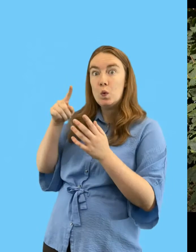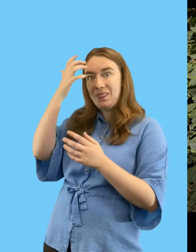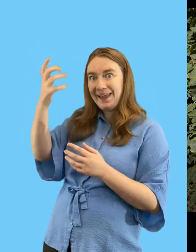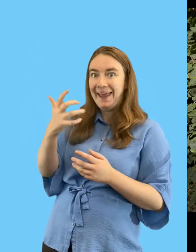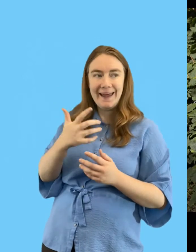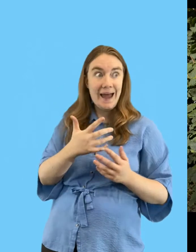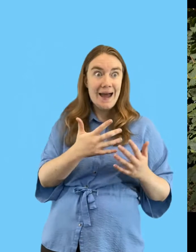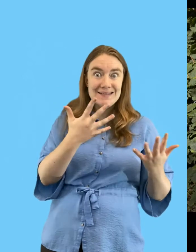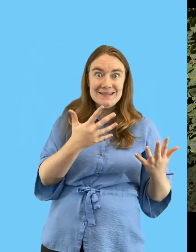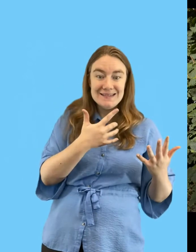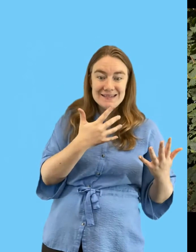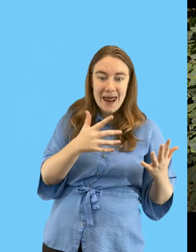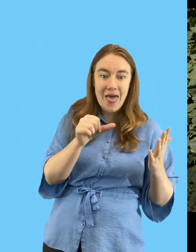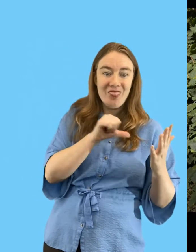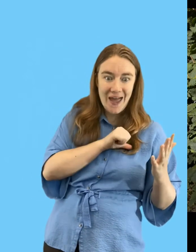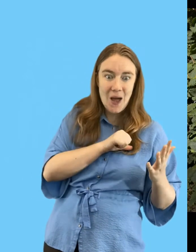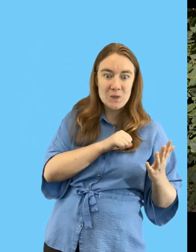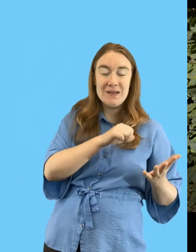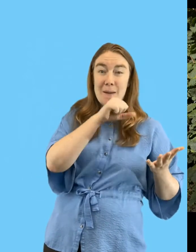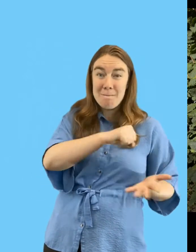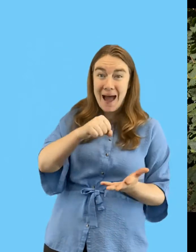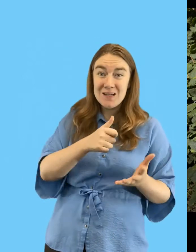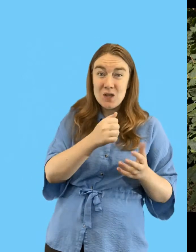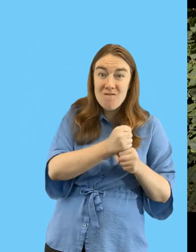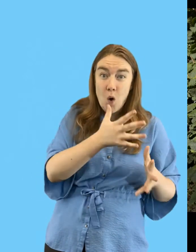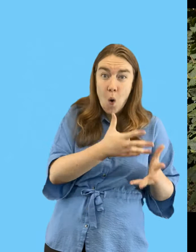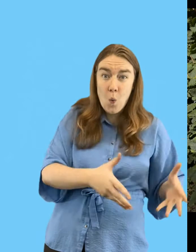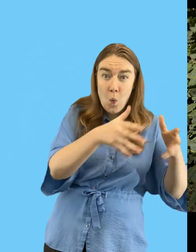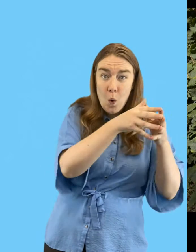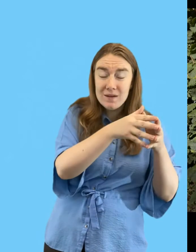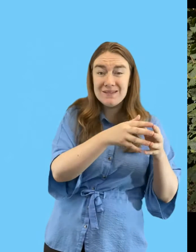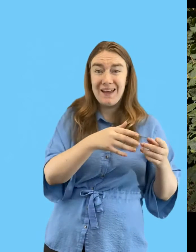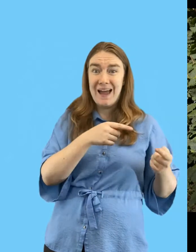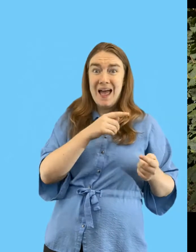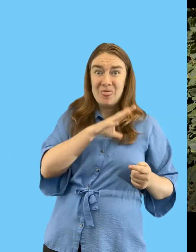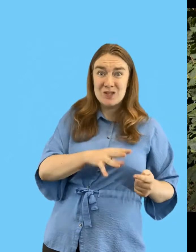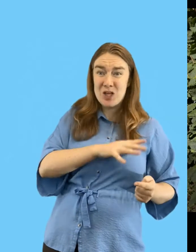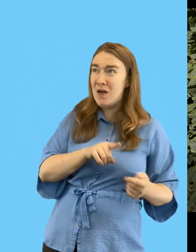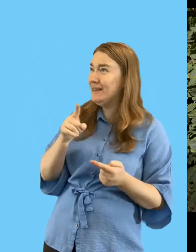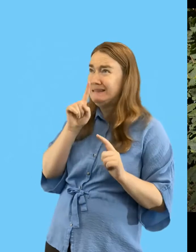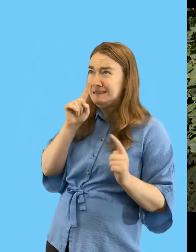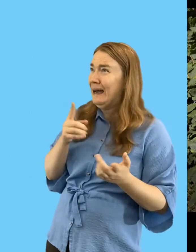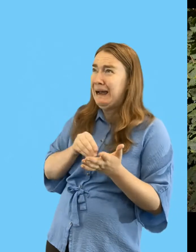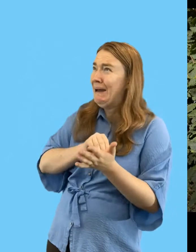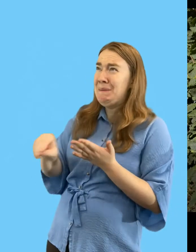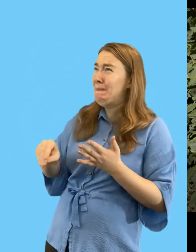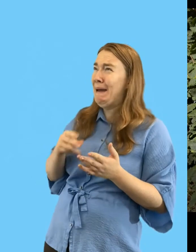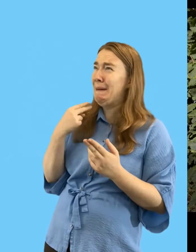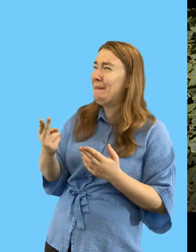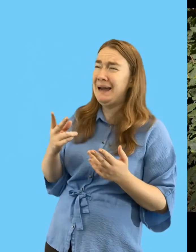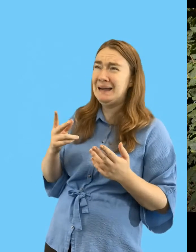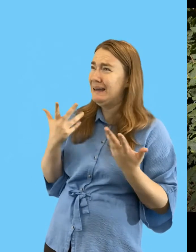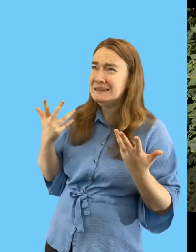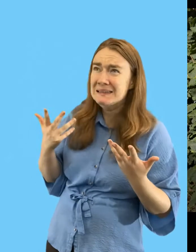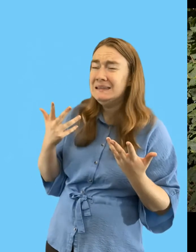him. Since he was not able to pay, the master offered that he and his wife and his children and all that he